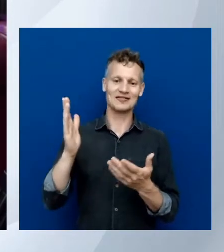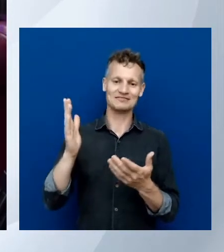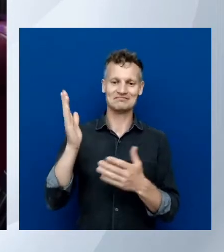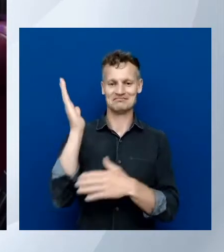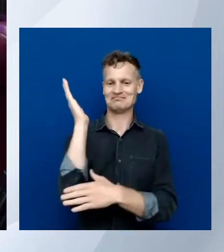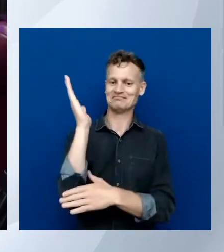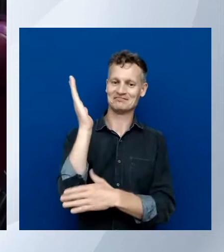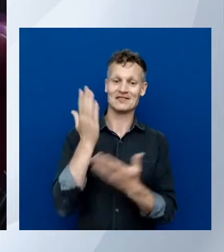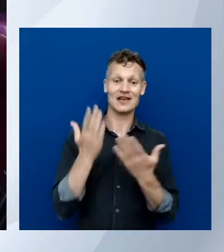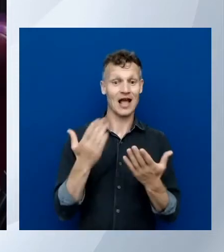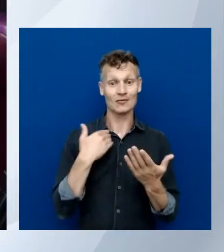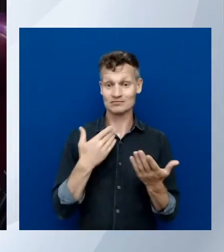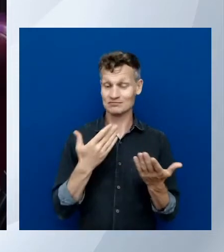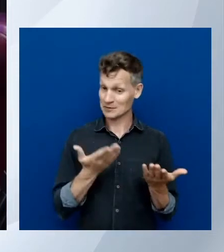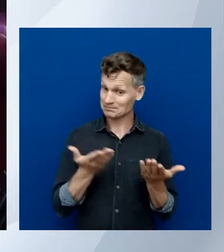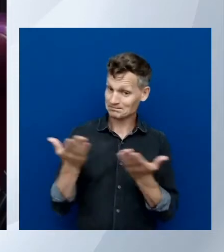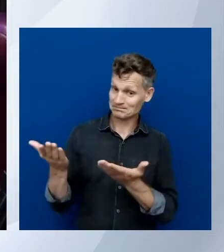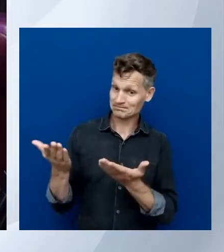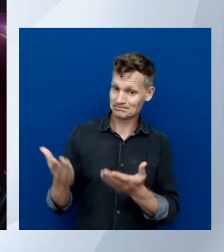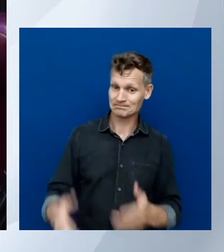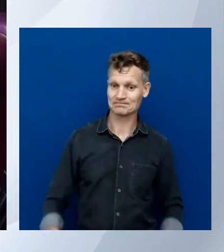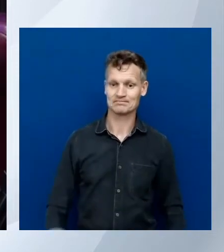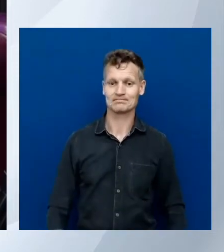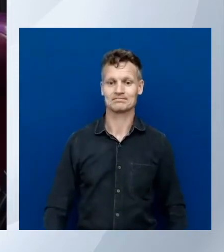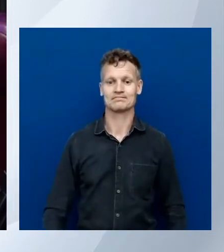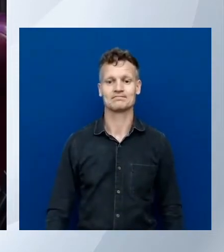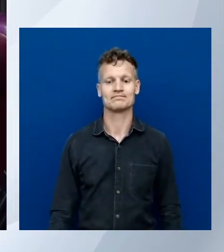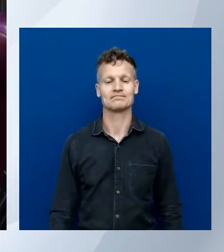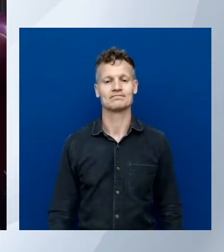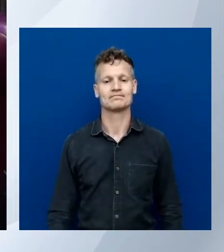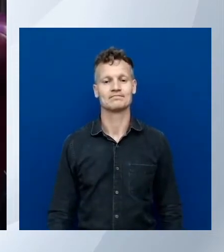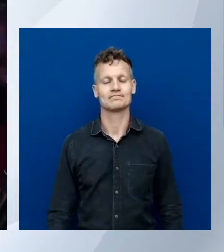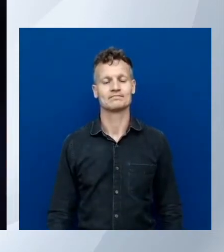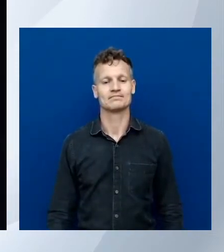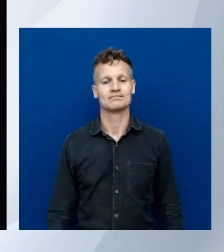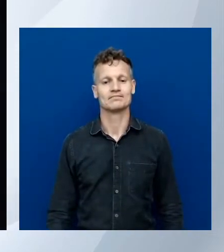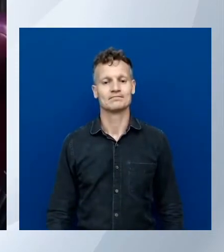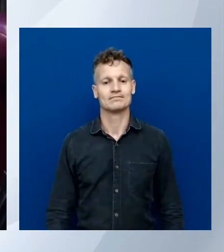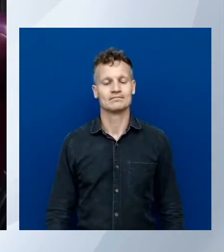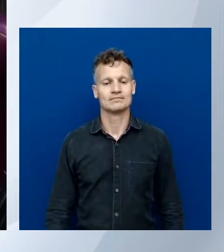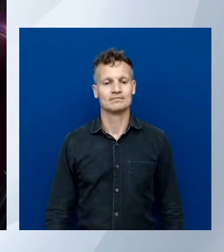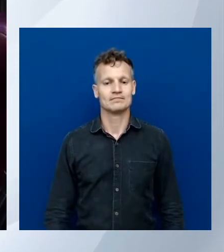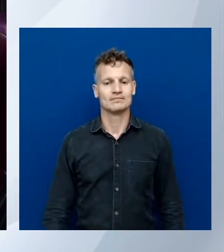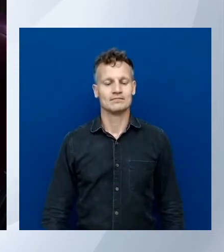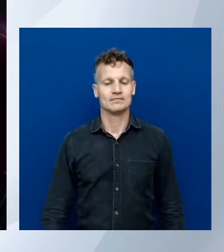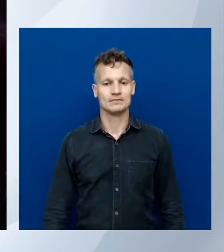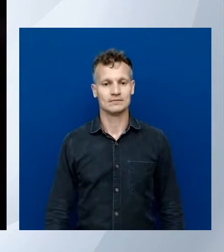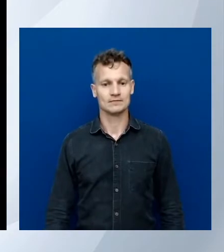can walk over to the stage, then we can start the session soon.